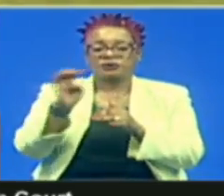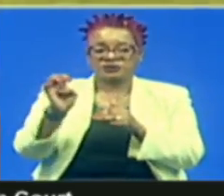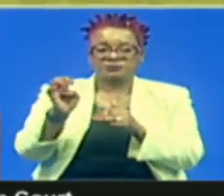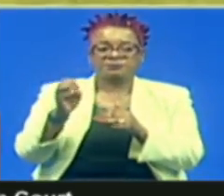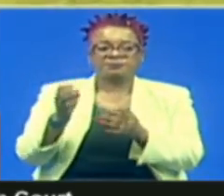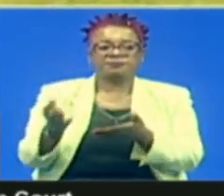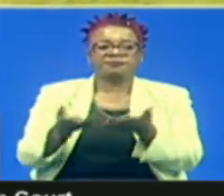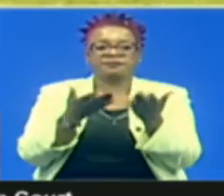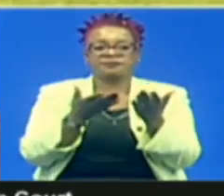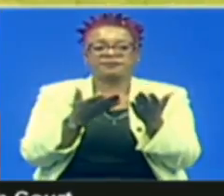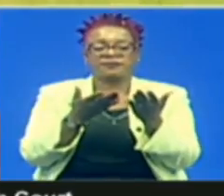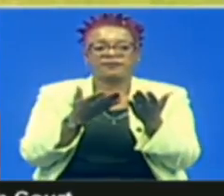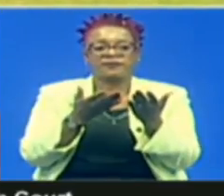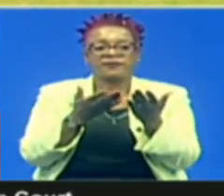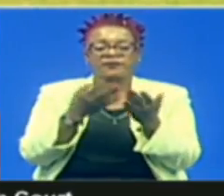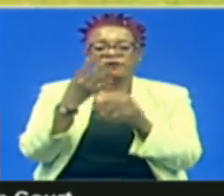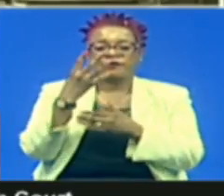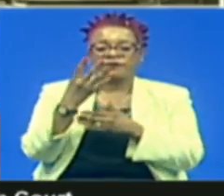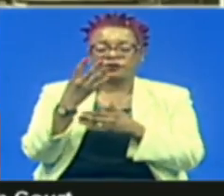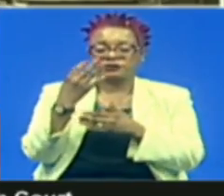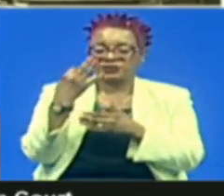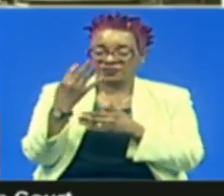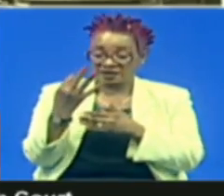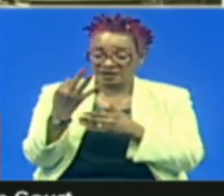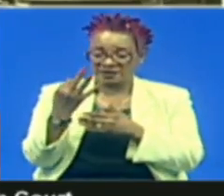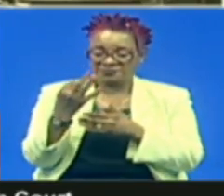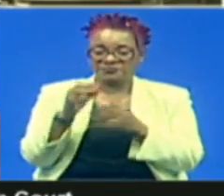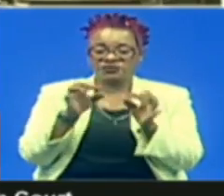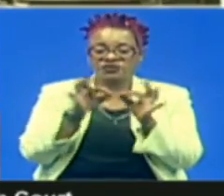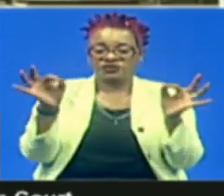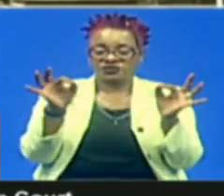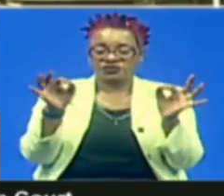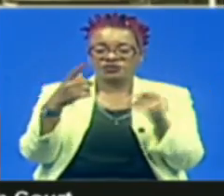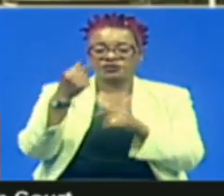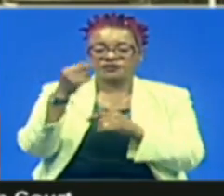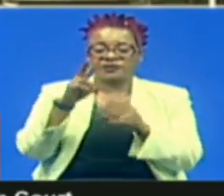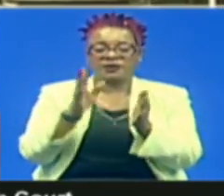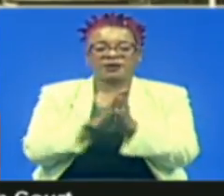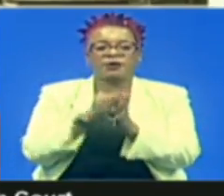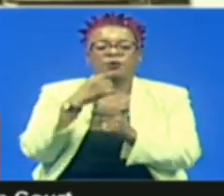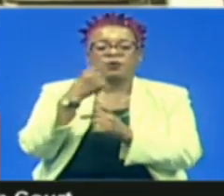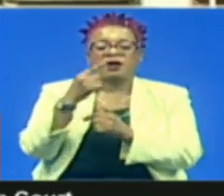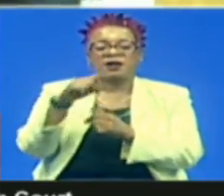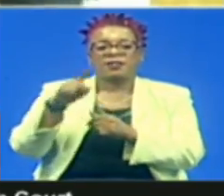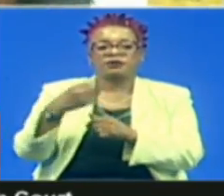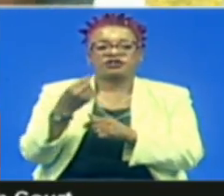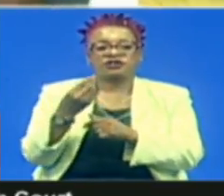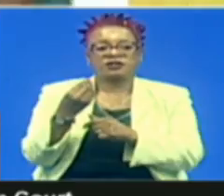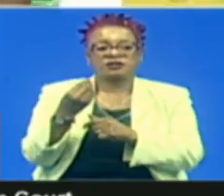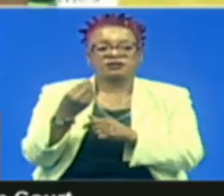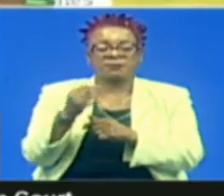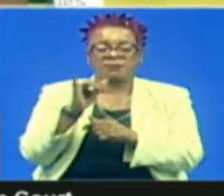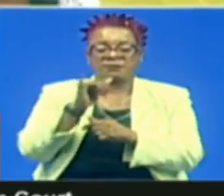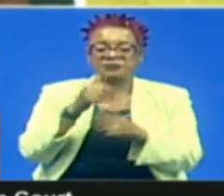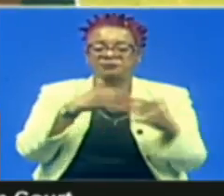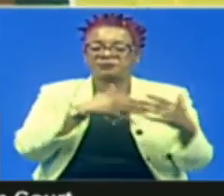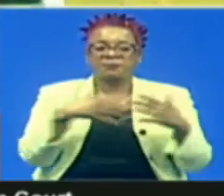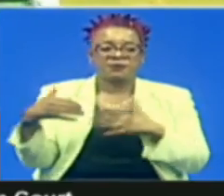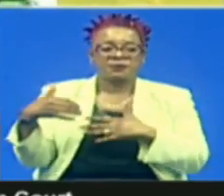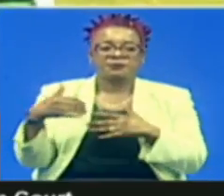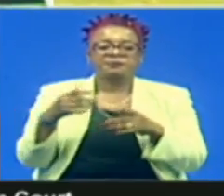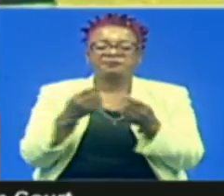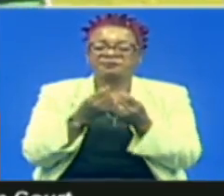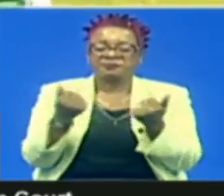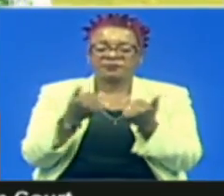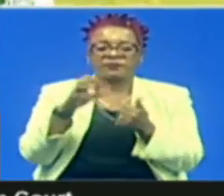Startime 43-inch digital television set and 100,000 shillings. The Kenya Sevens captain edged out athlete